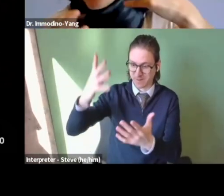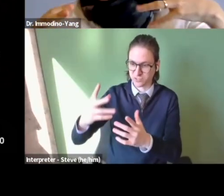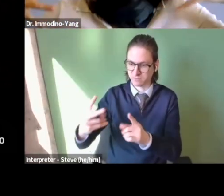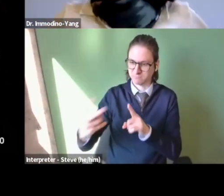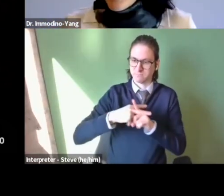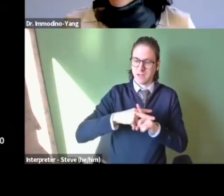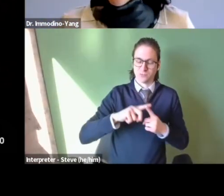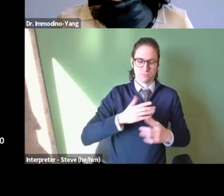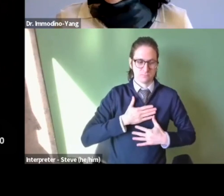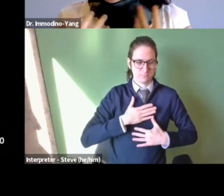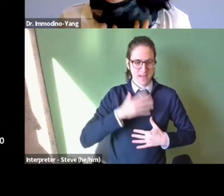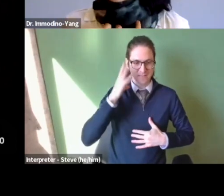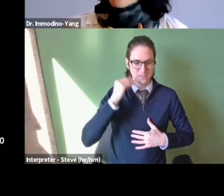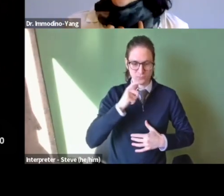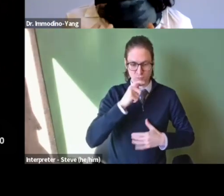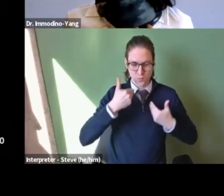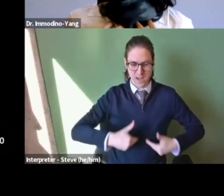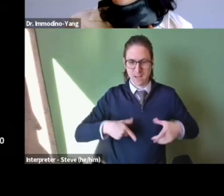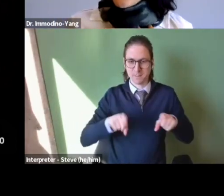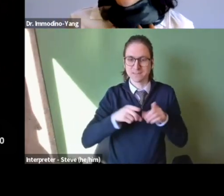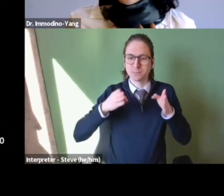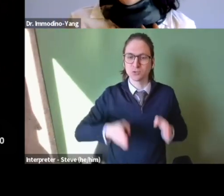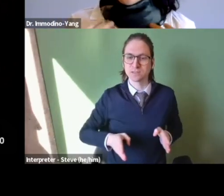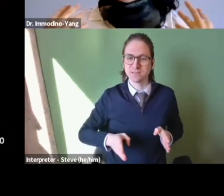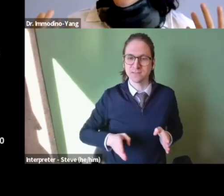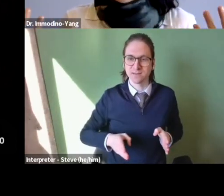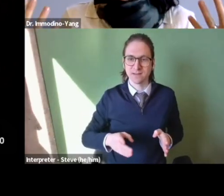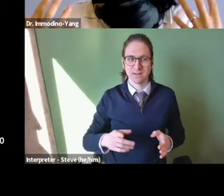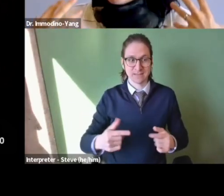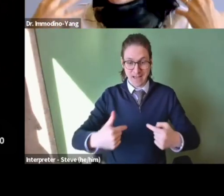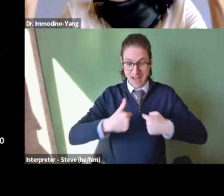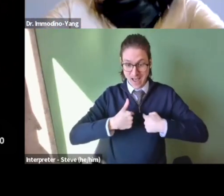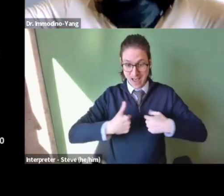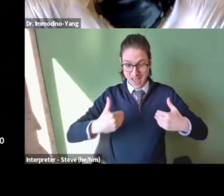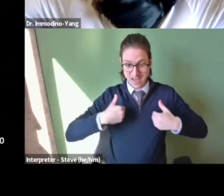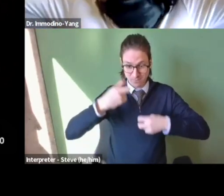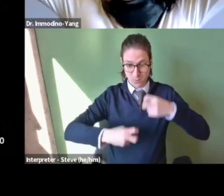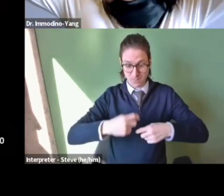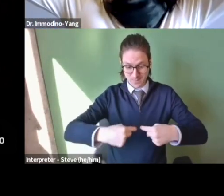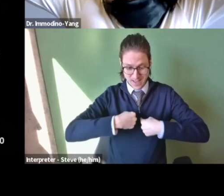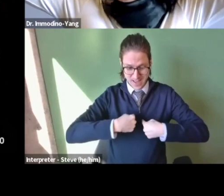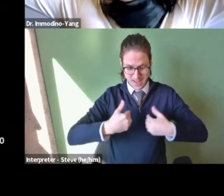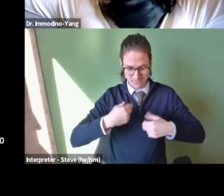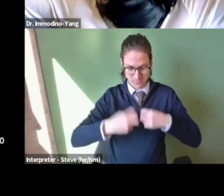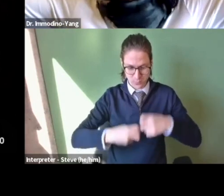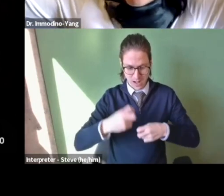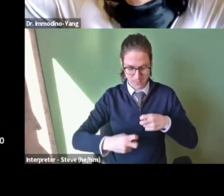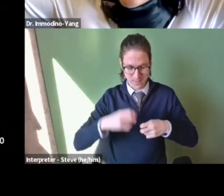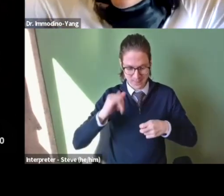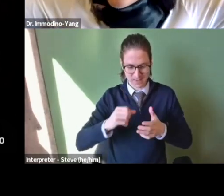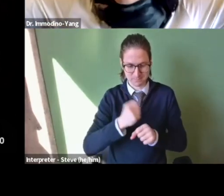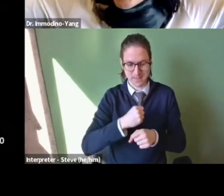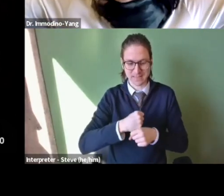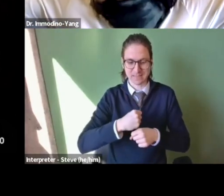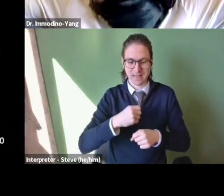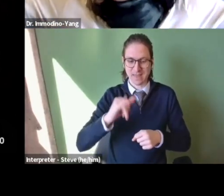I have this problem, I have it, it's in me. And it makes me think about these big ideas like limits